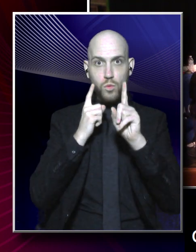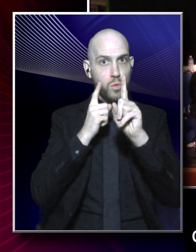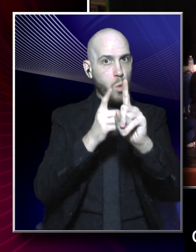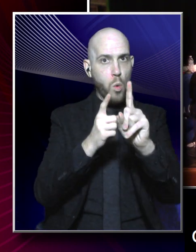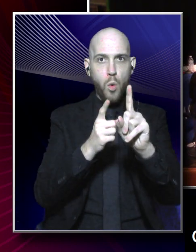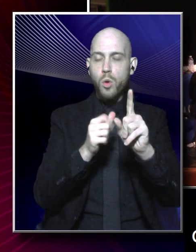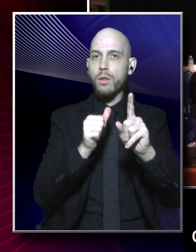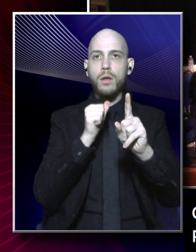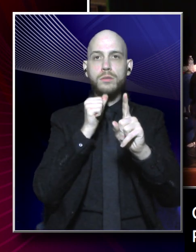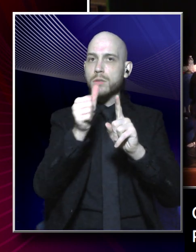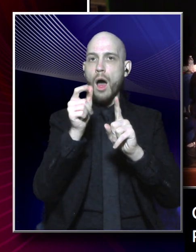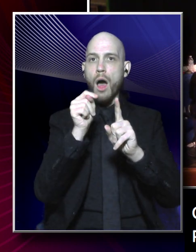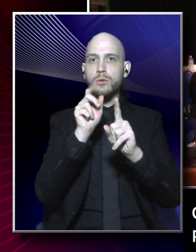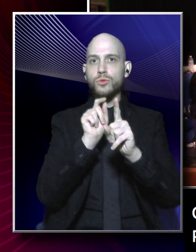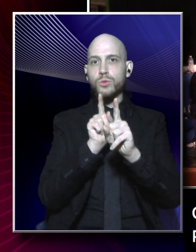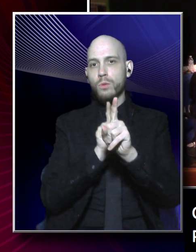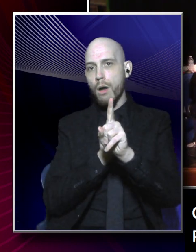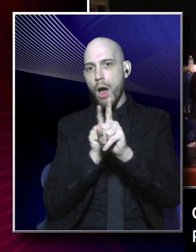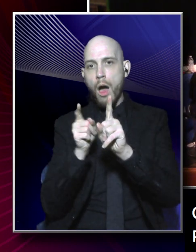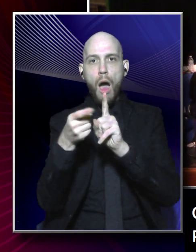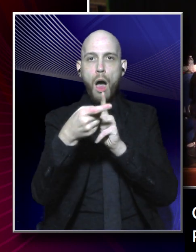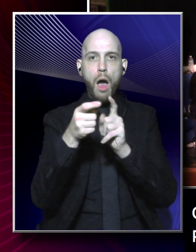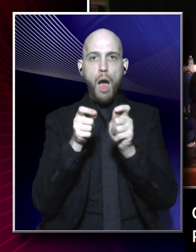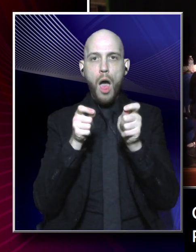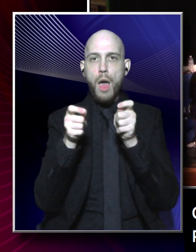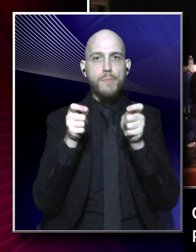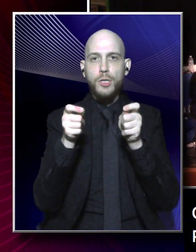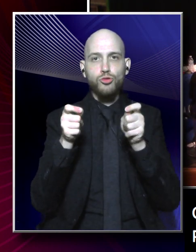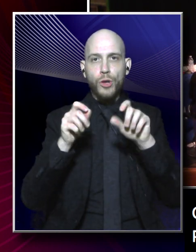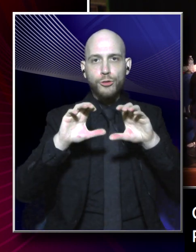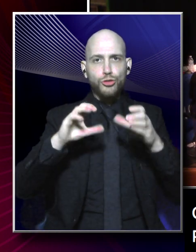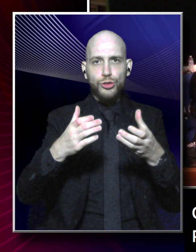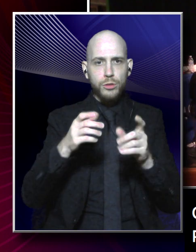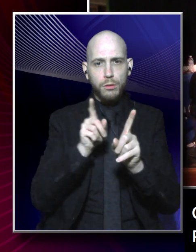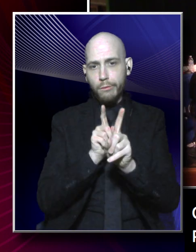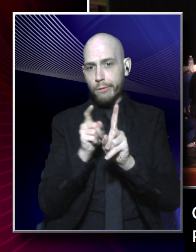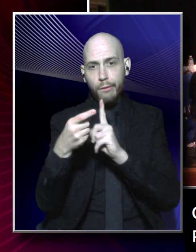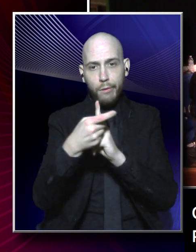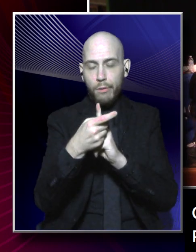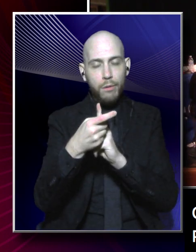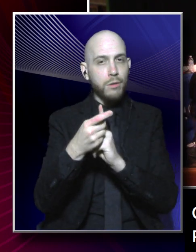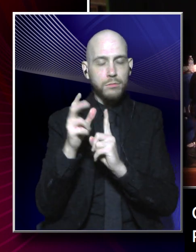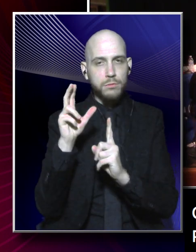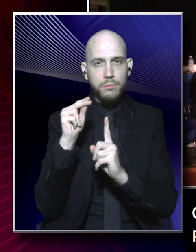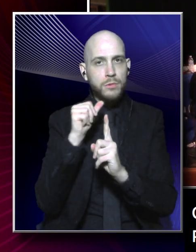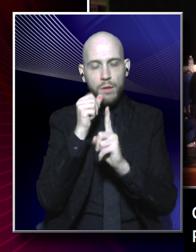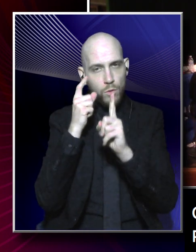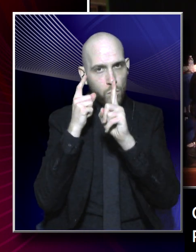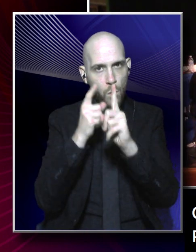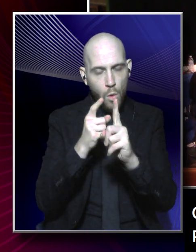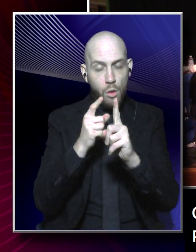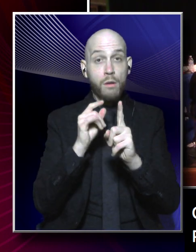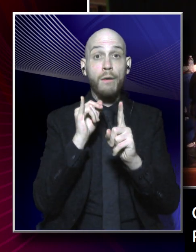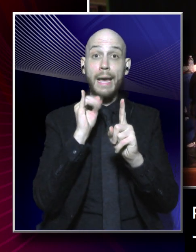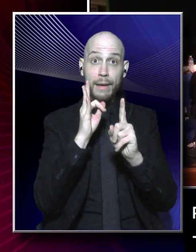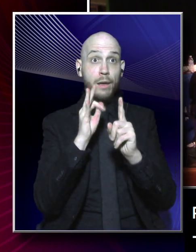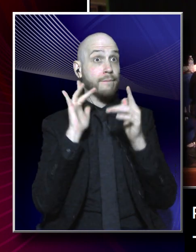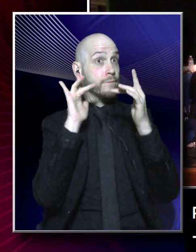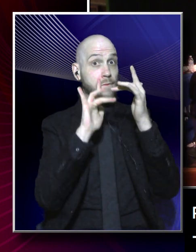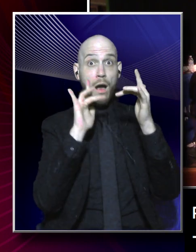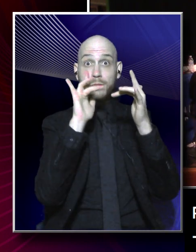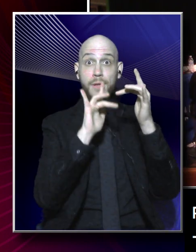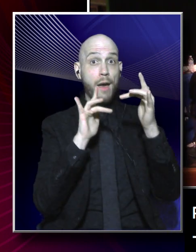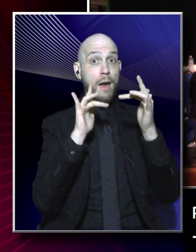the administration. The point is the hope is that it's where you aren't getting your issues addressed through the